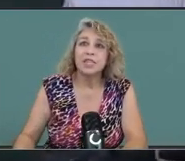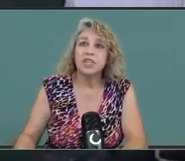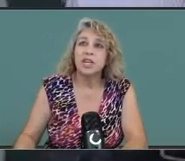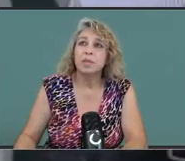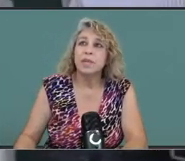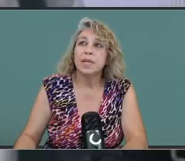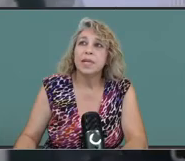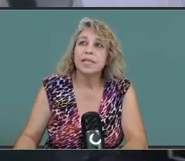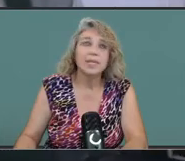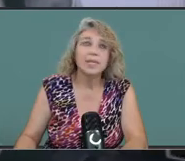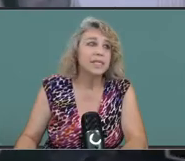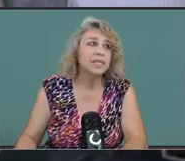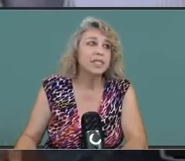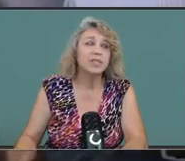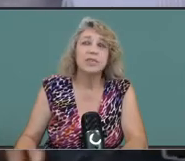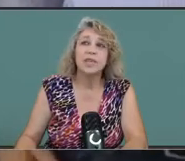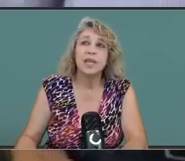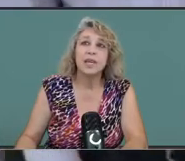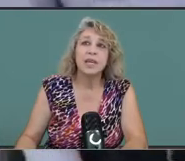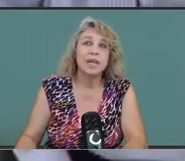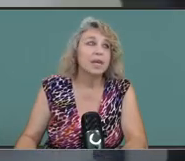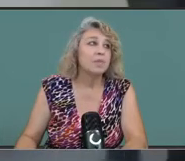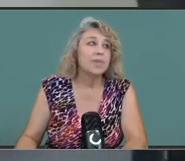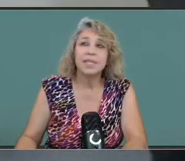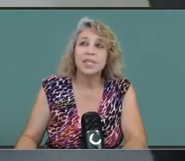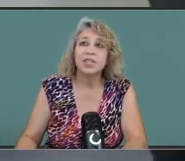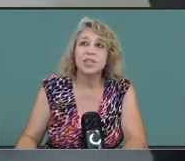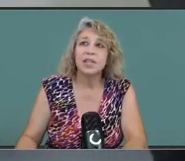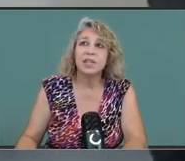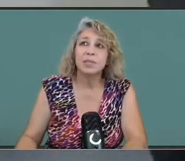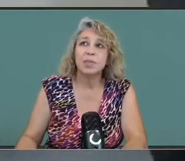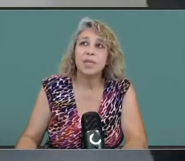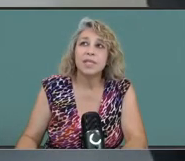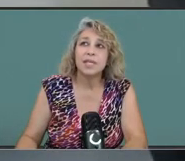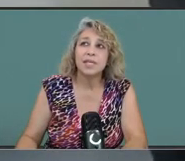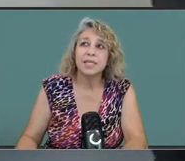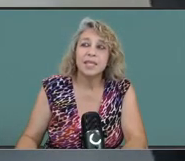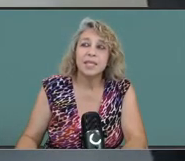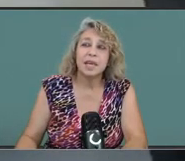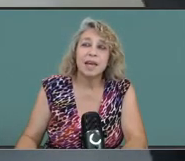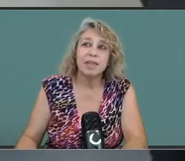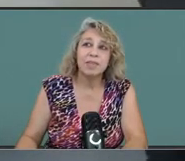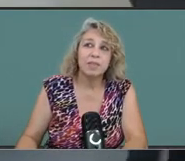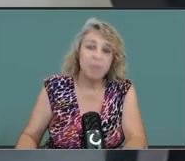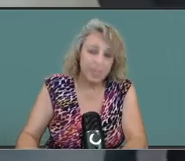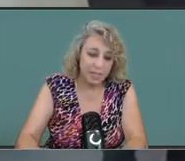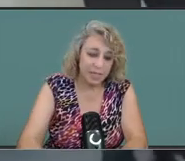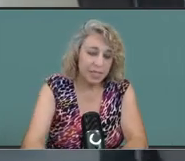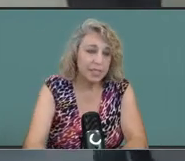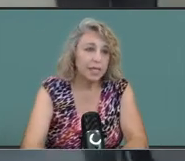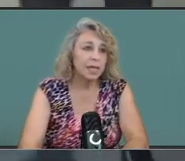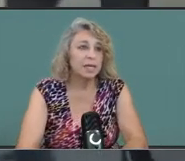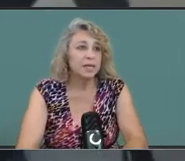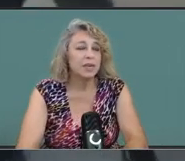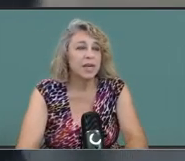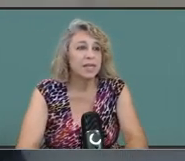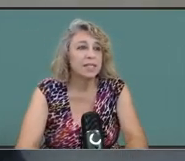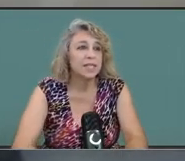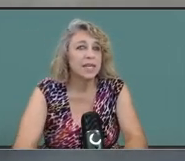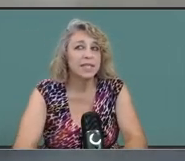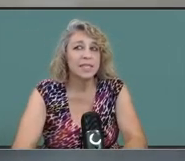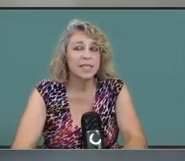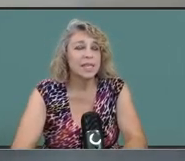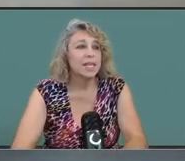Ladies and gentlemen, let's listen to the message that the President of the Mexican